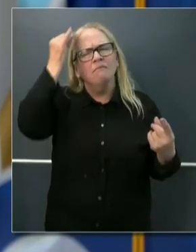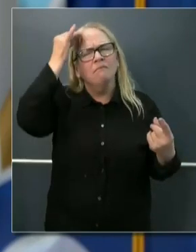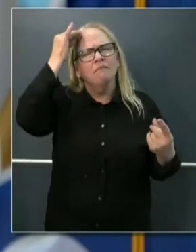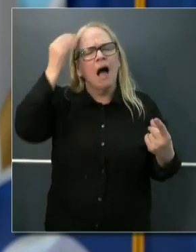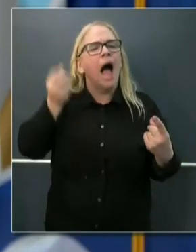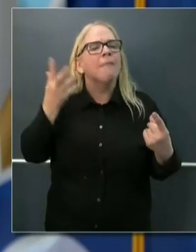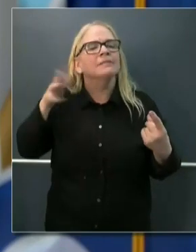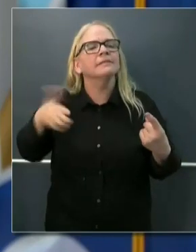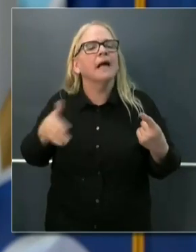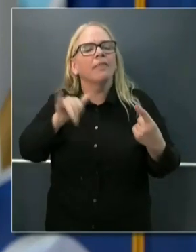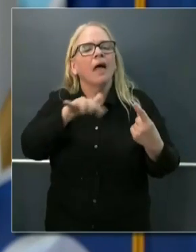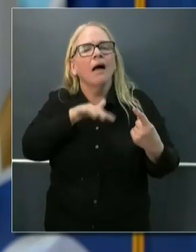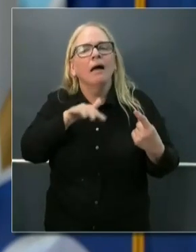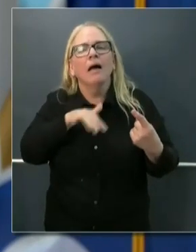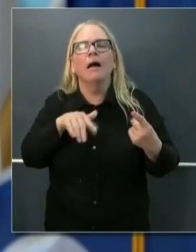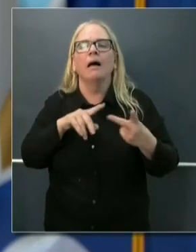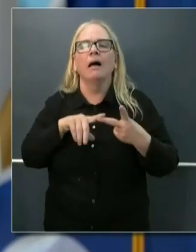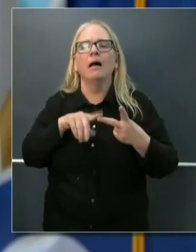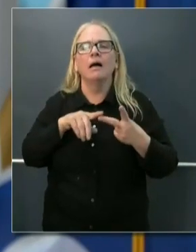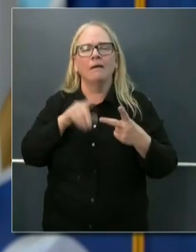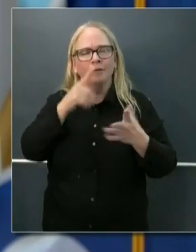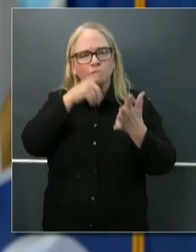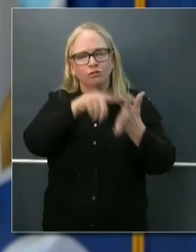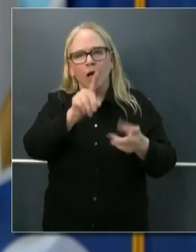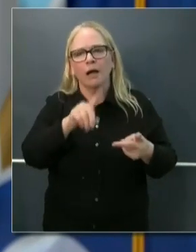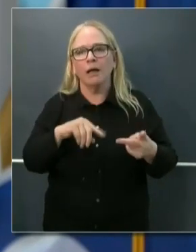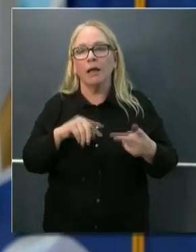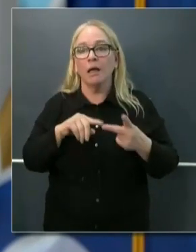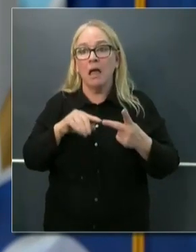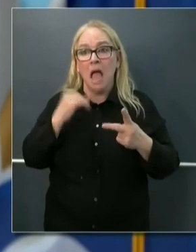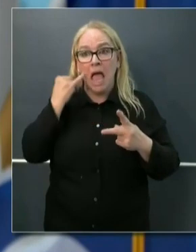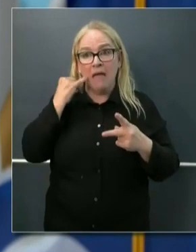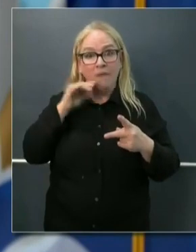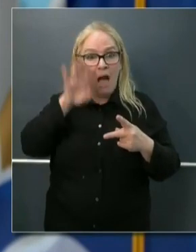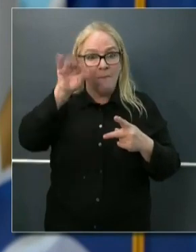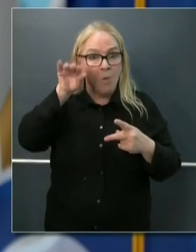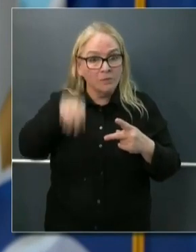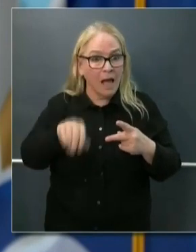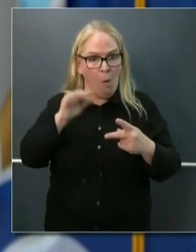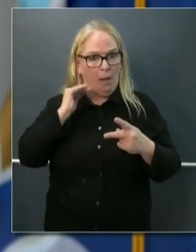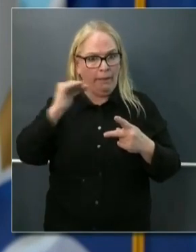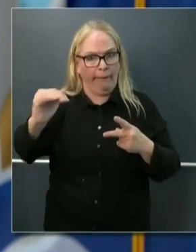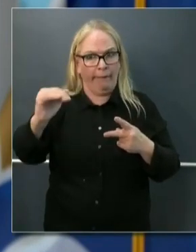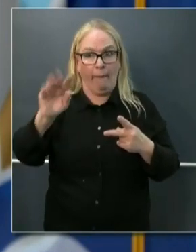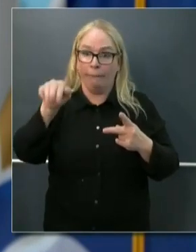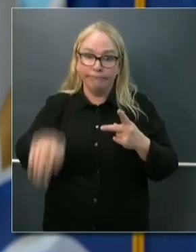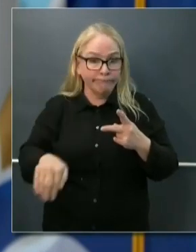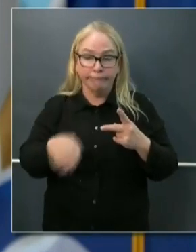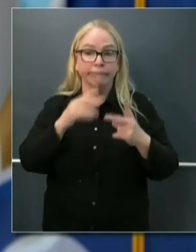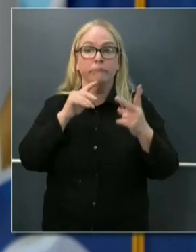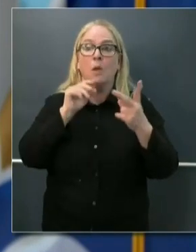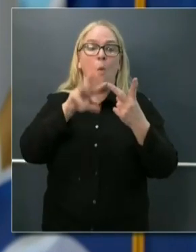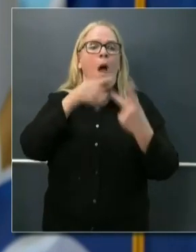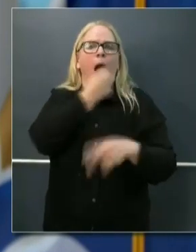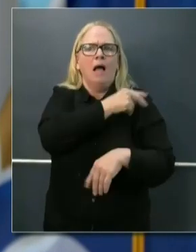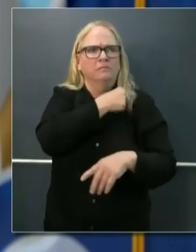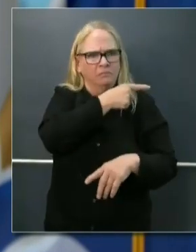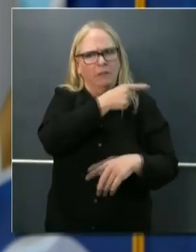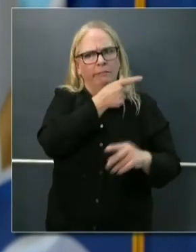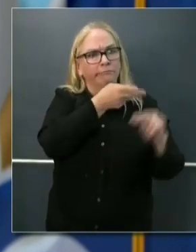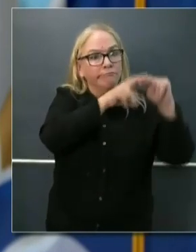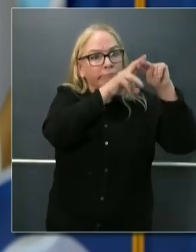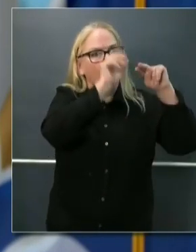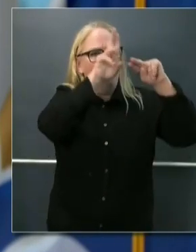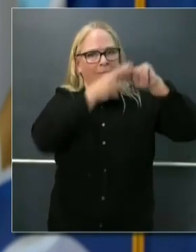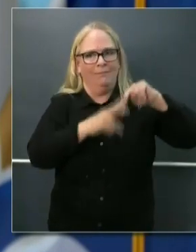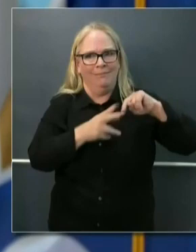trend lines, but also in terms of our broader capacity. What's the hospital capacity? What's the resource capacity from a physical